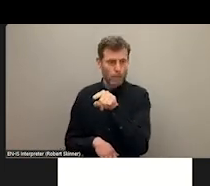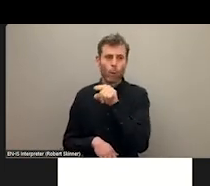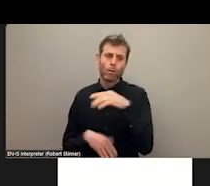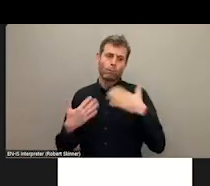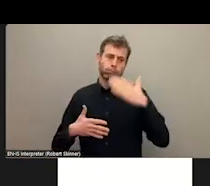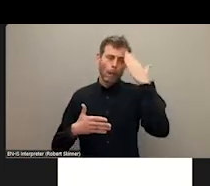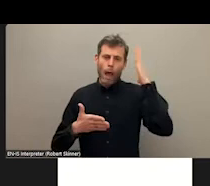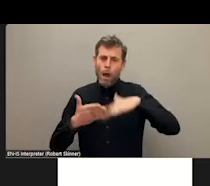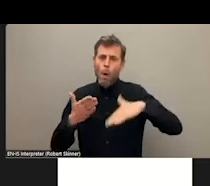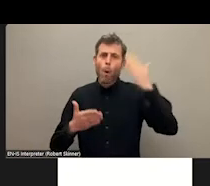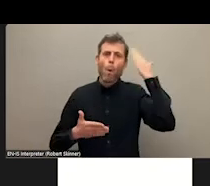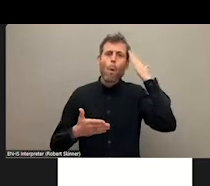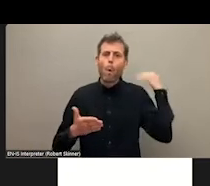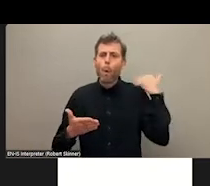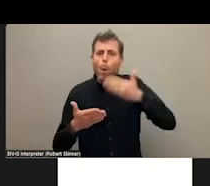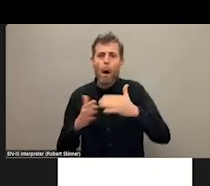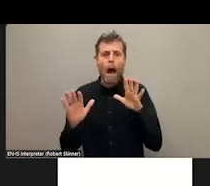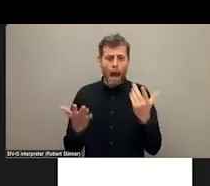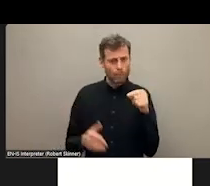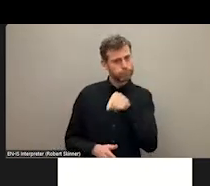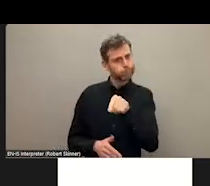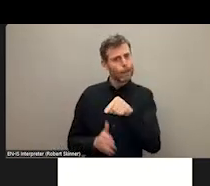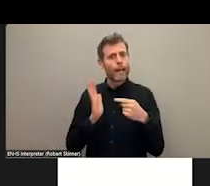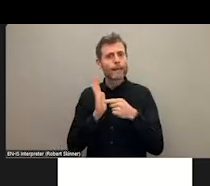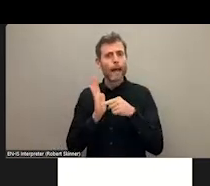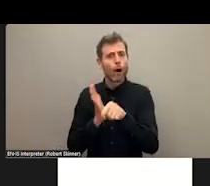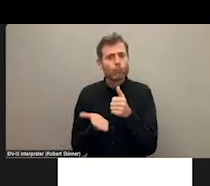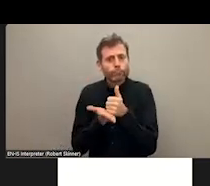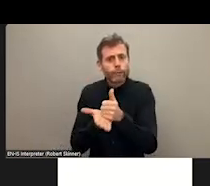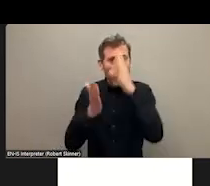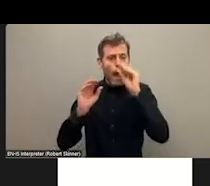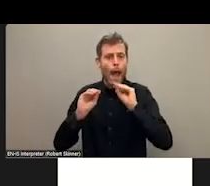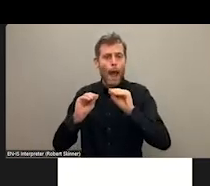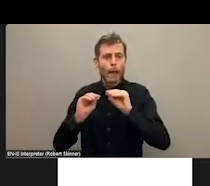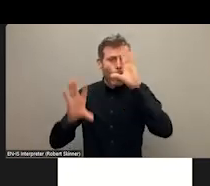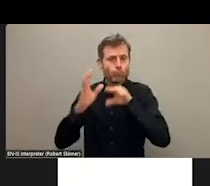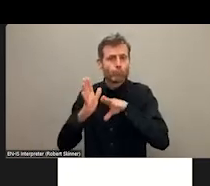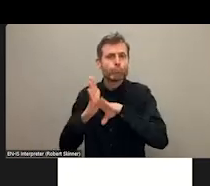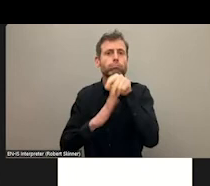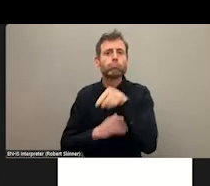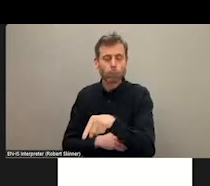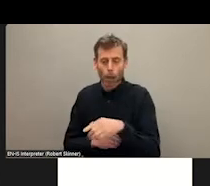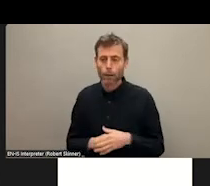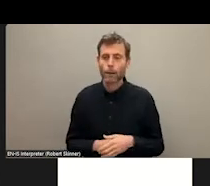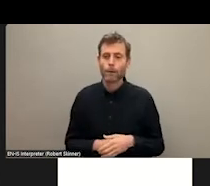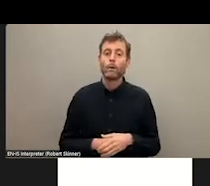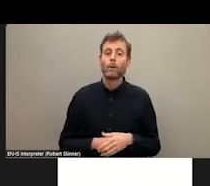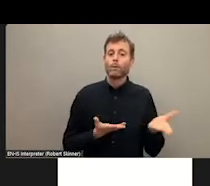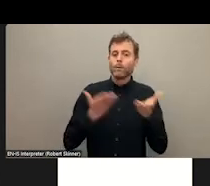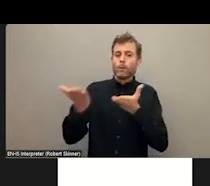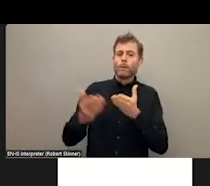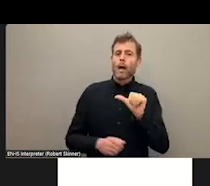for translation. And the video will be rolled now from you answering the questions. You were answering, can you tell us some